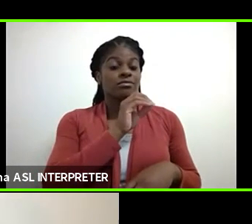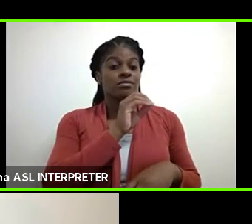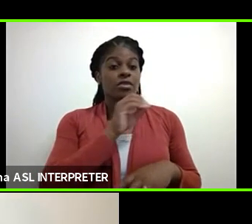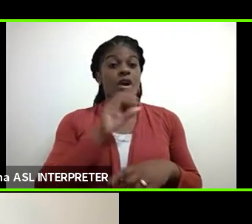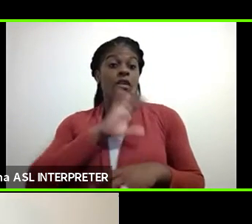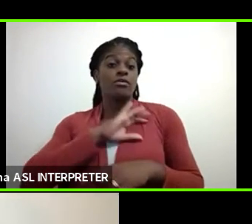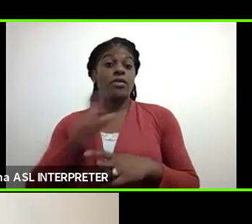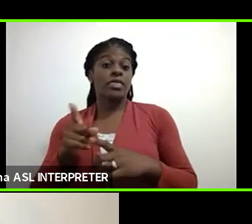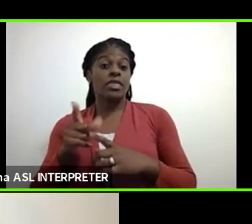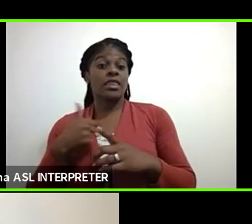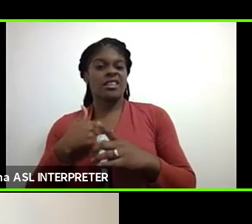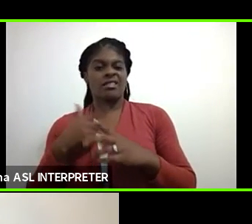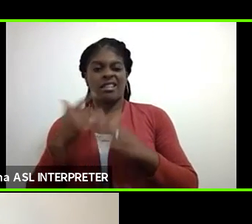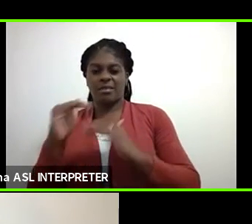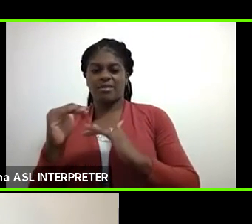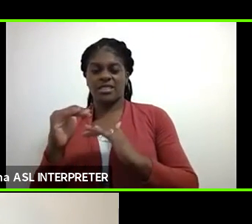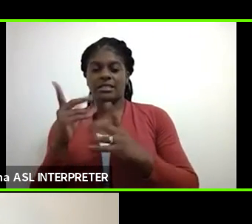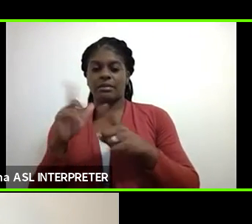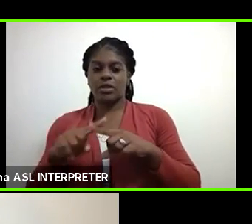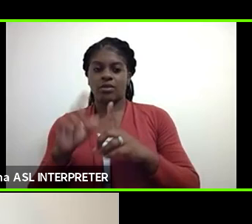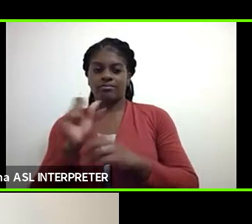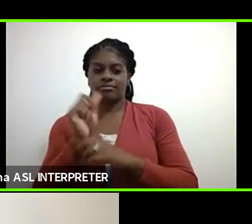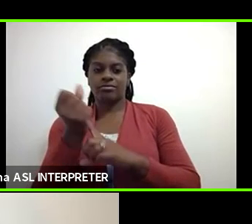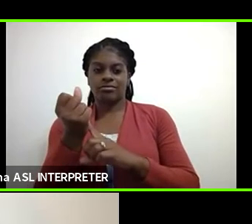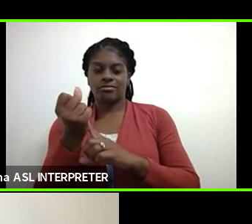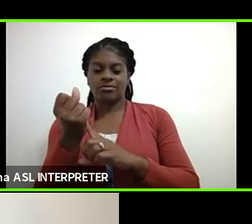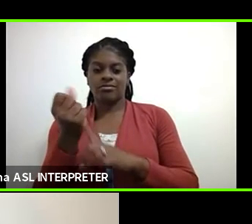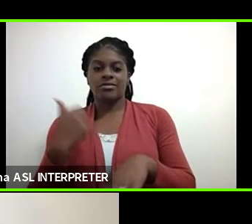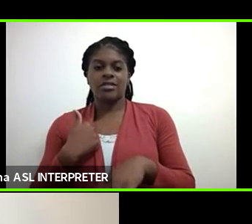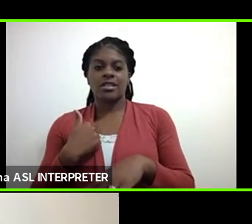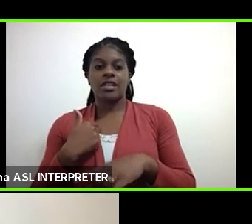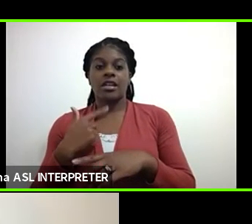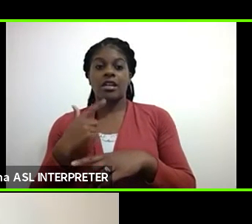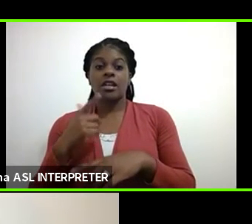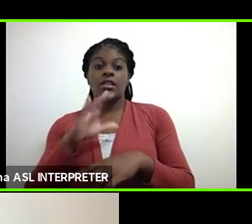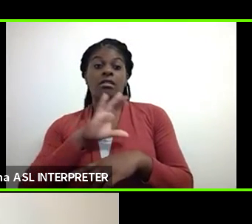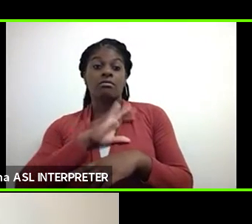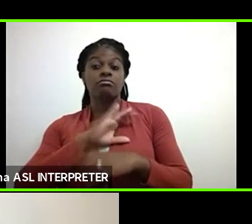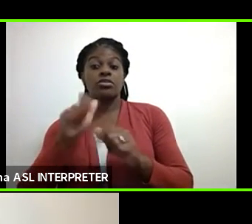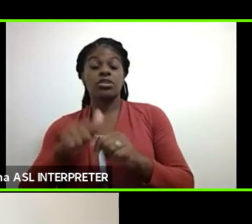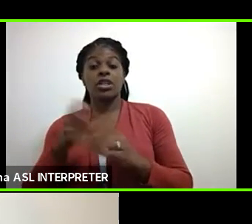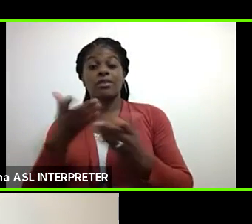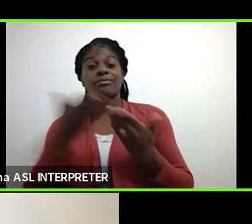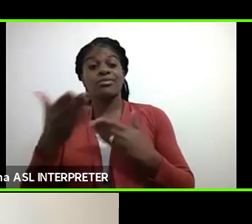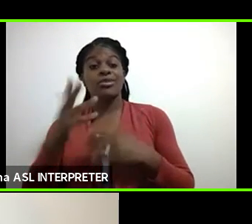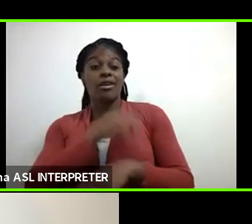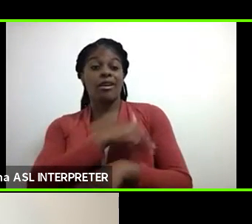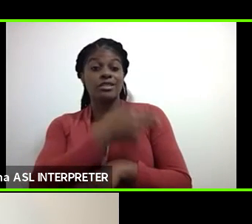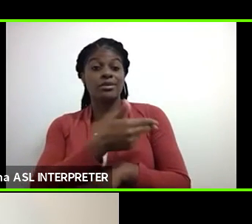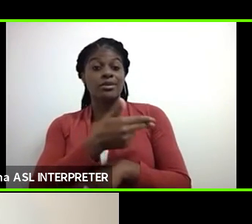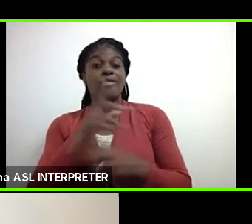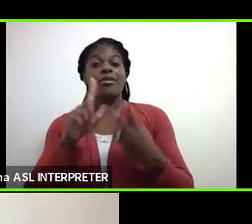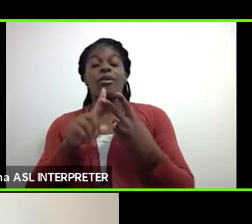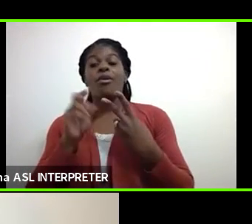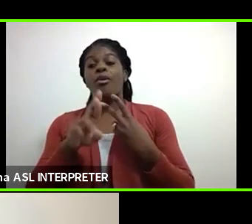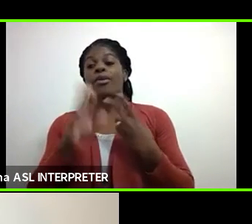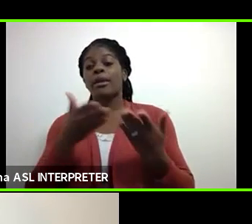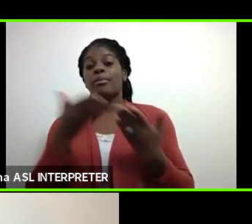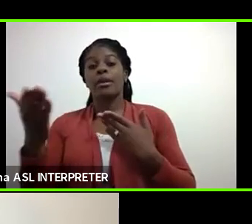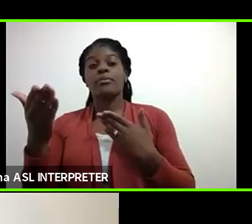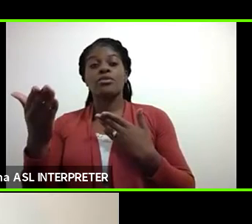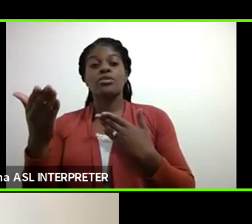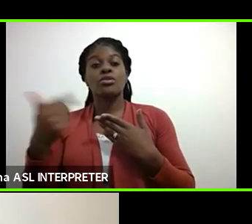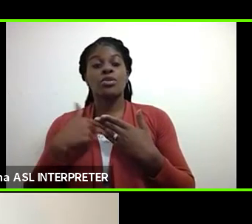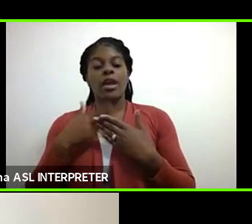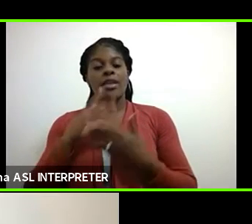on the circumstances that cause the officers to get involved. The officer can either transport the citizen to the hospital, or they can take them to the central